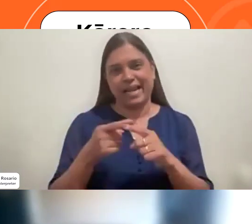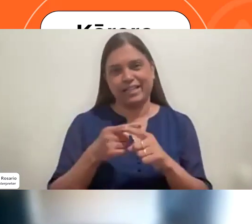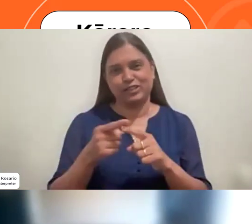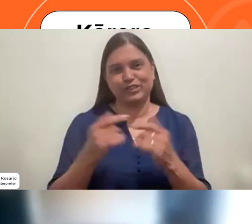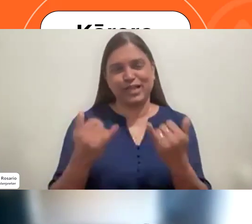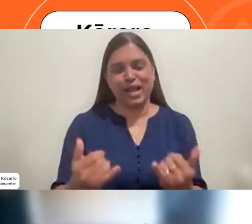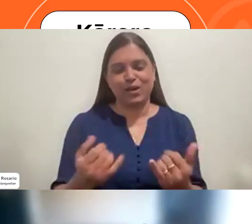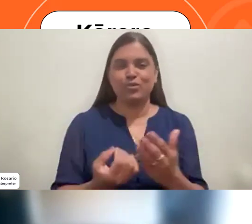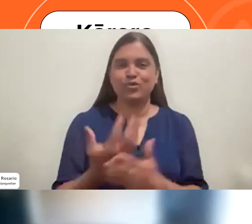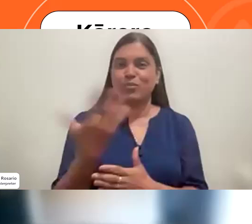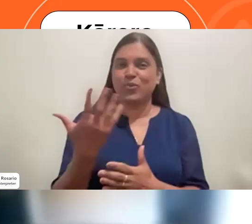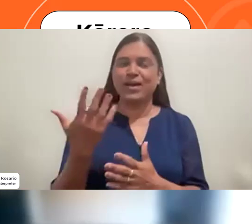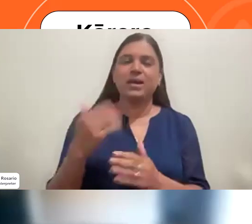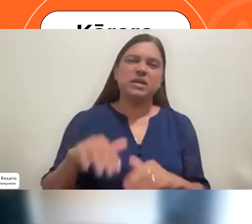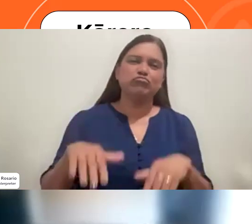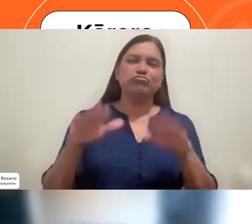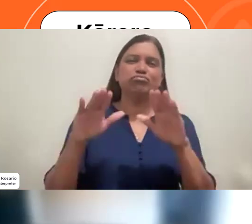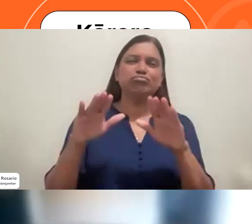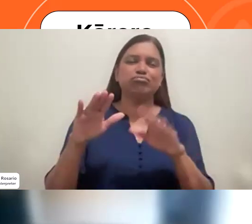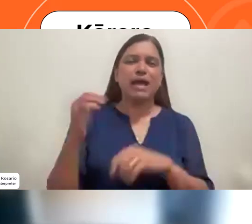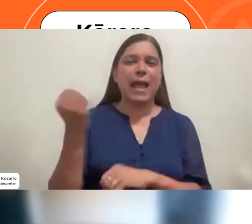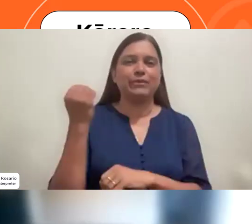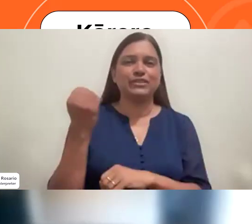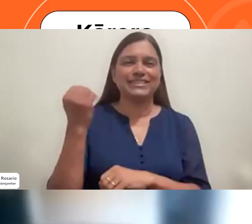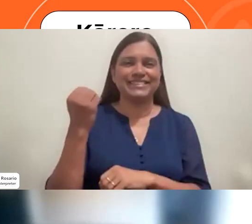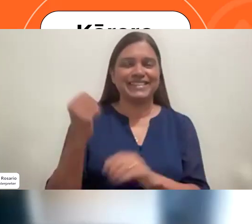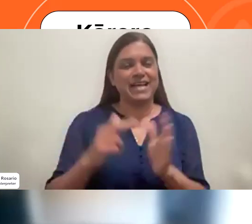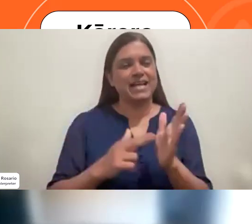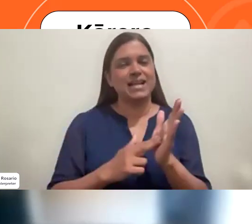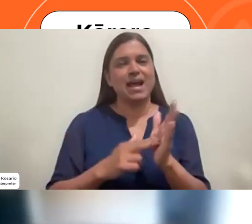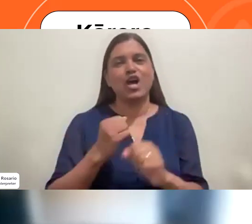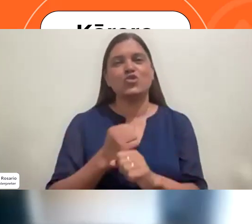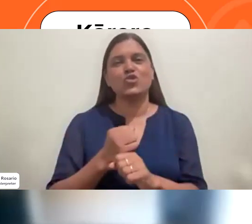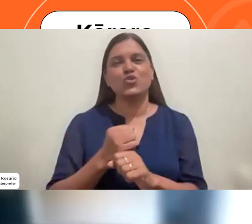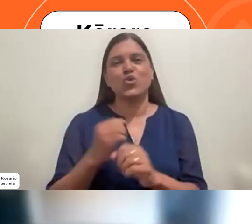Hamilton, and I now live in Ngāroa Wahia, home of the Kingitanga.